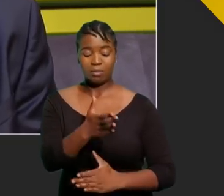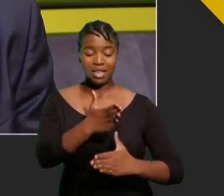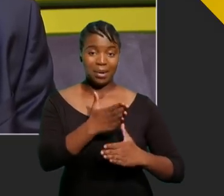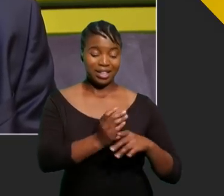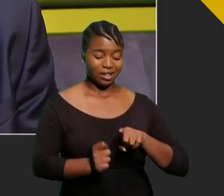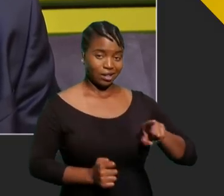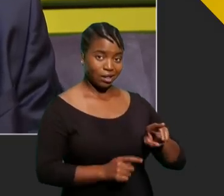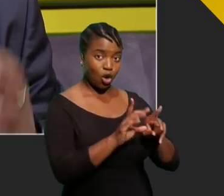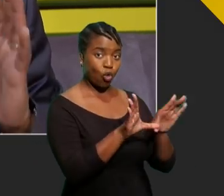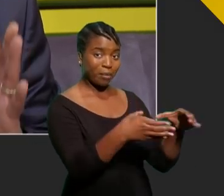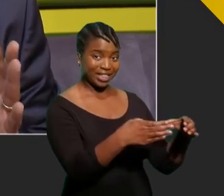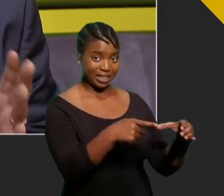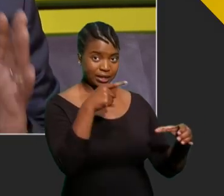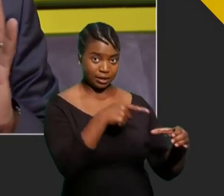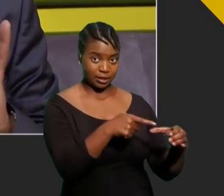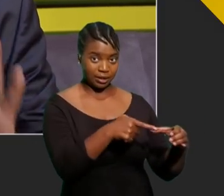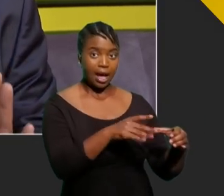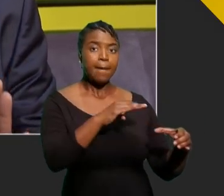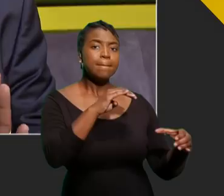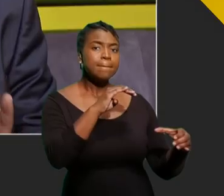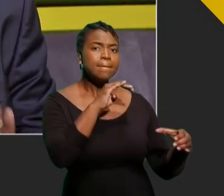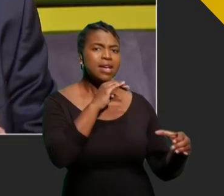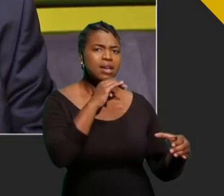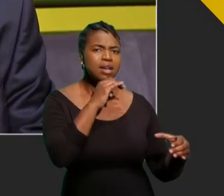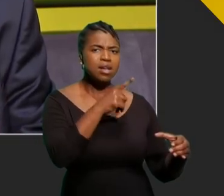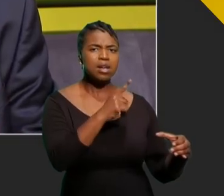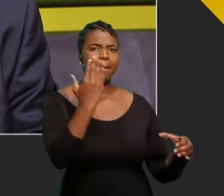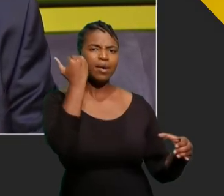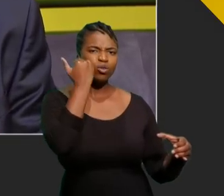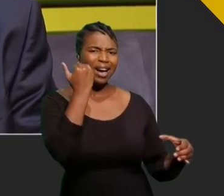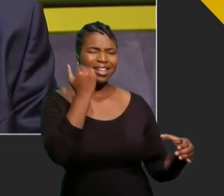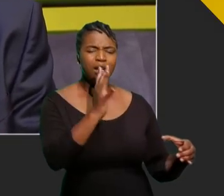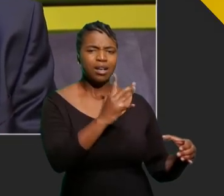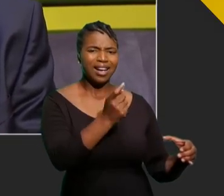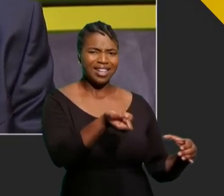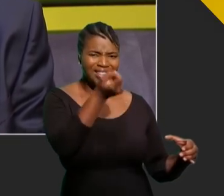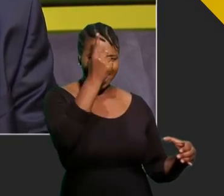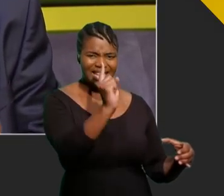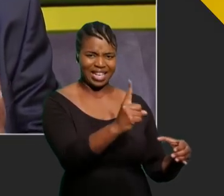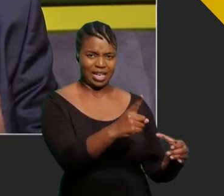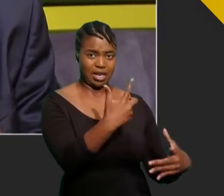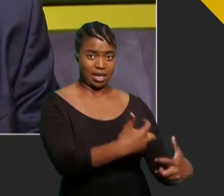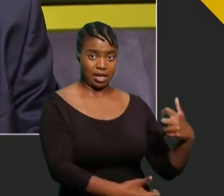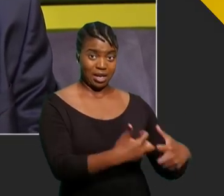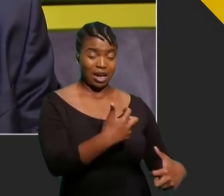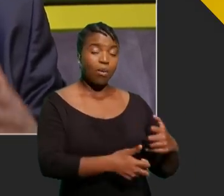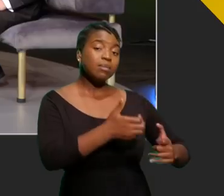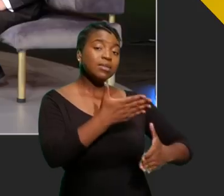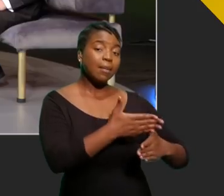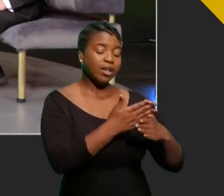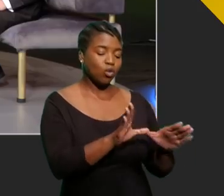commission, not just I'm a prosecutors and my judges, which I understand the good way in King. Yeah.